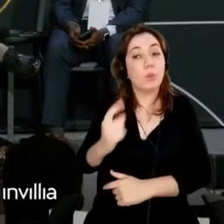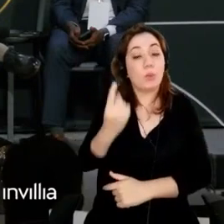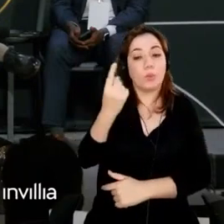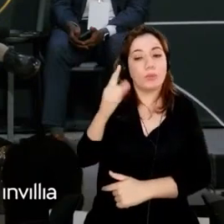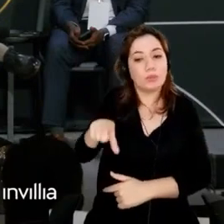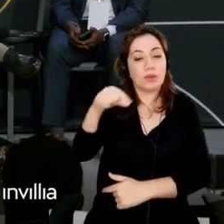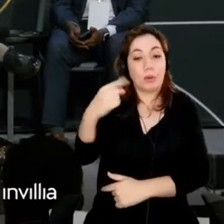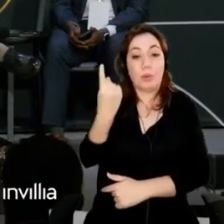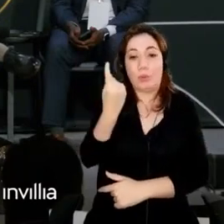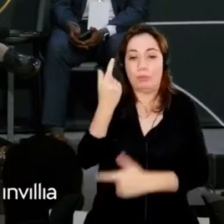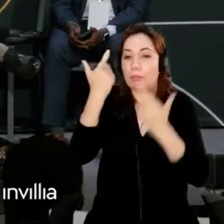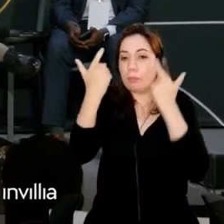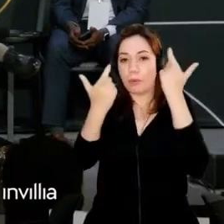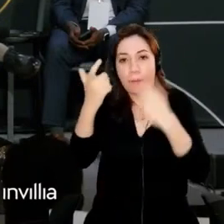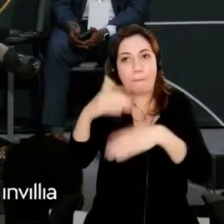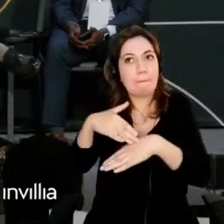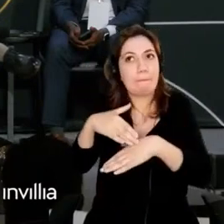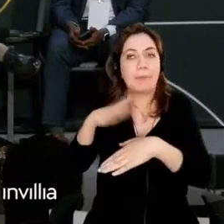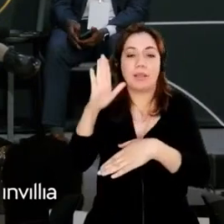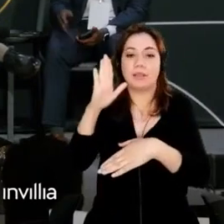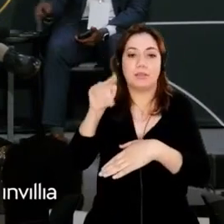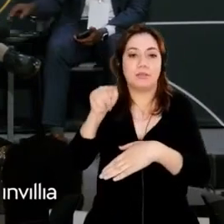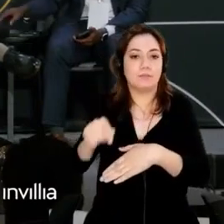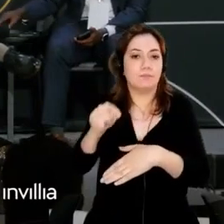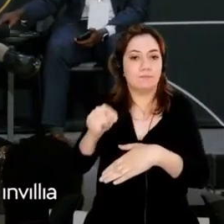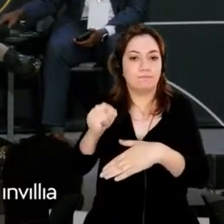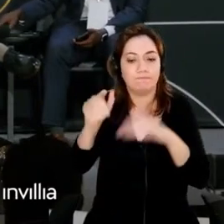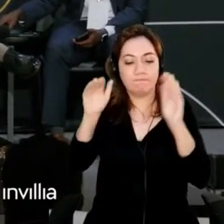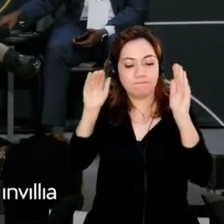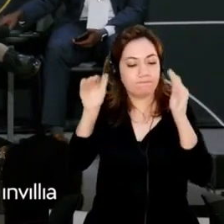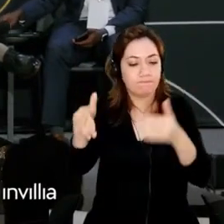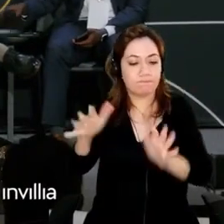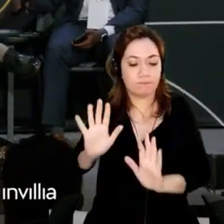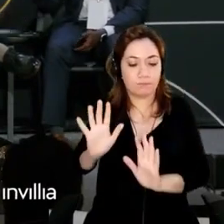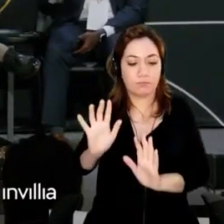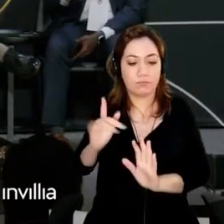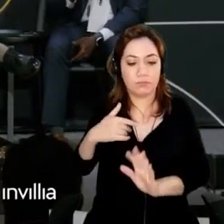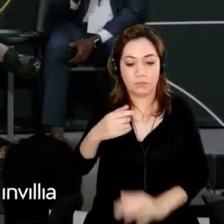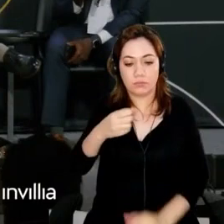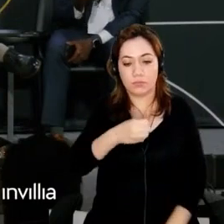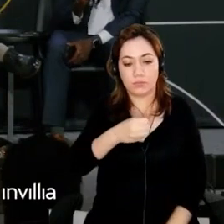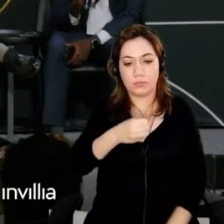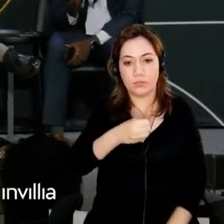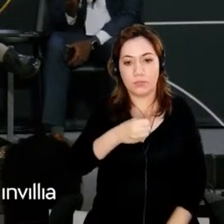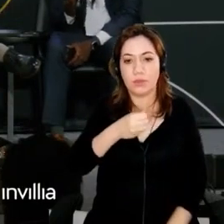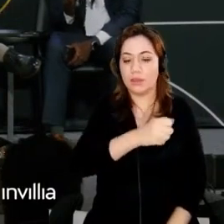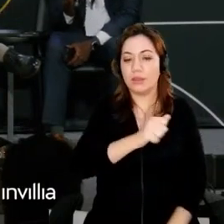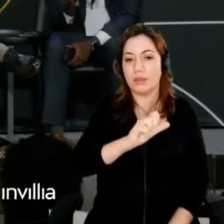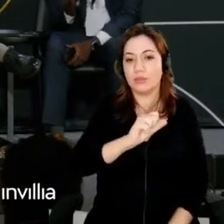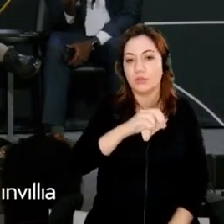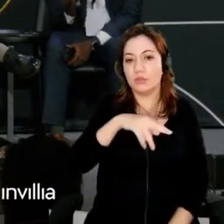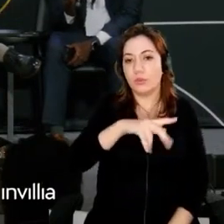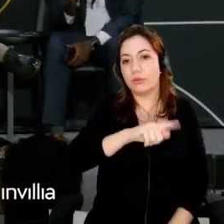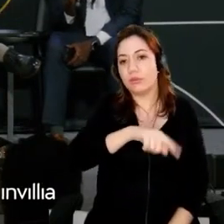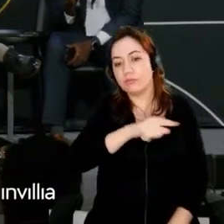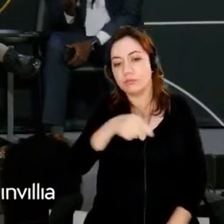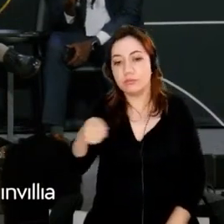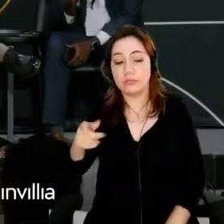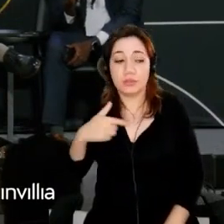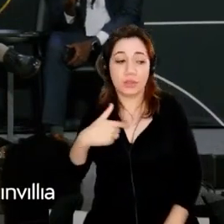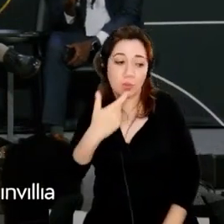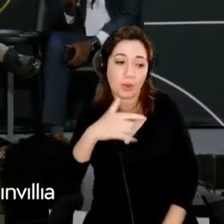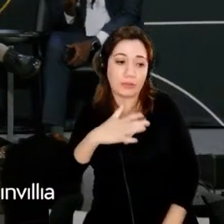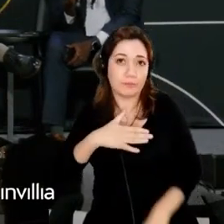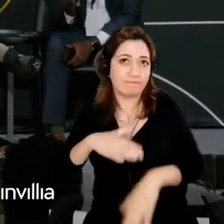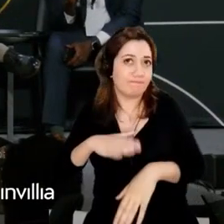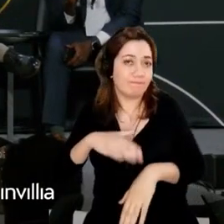worries the most? You can start the song and then you come to Felipe. No, I think the biggest concern for me is that as a